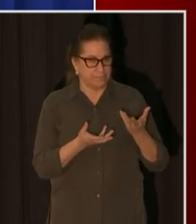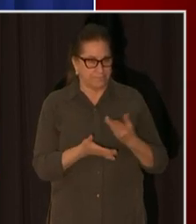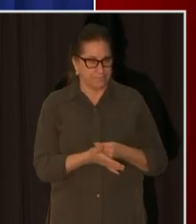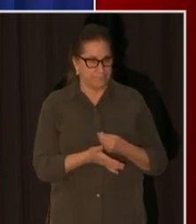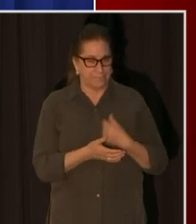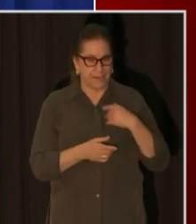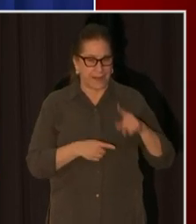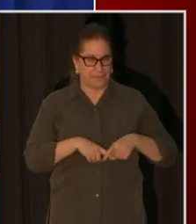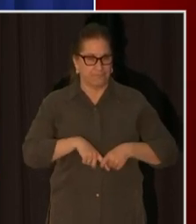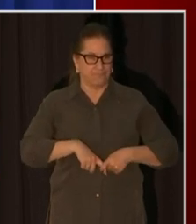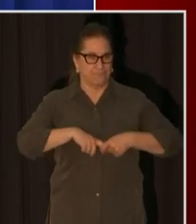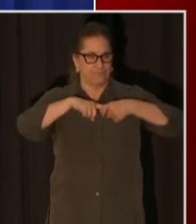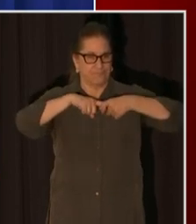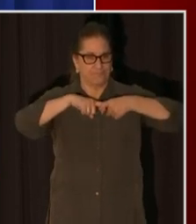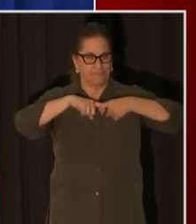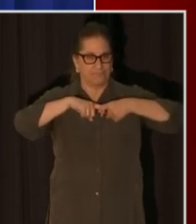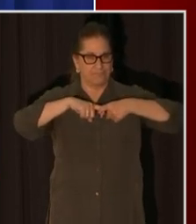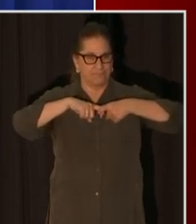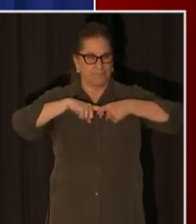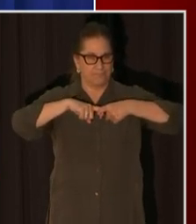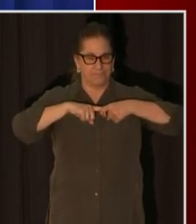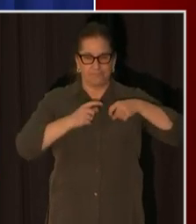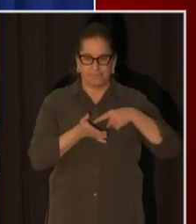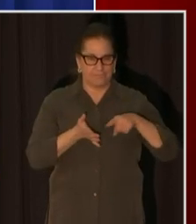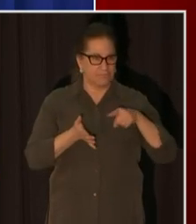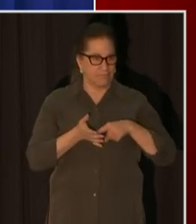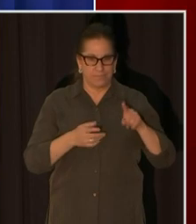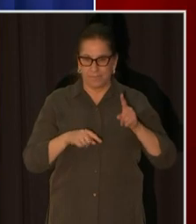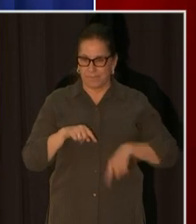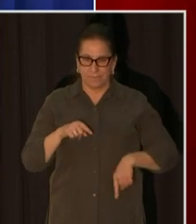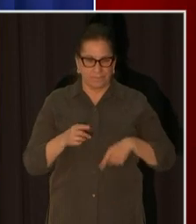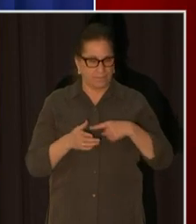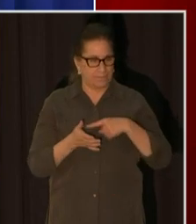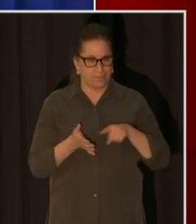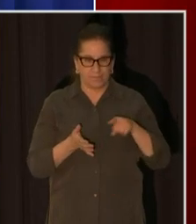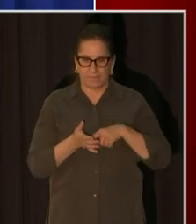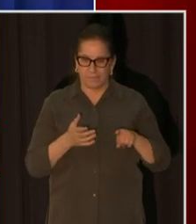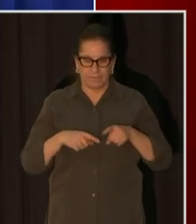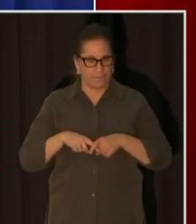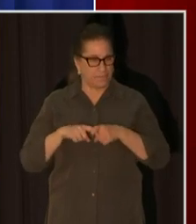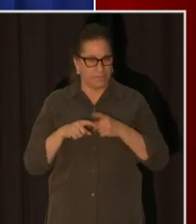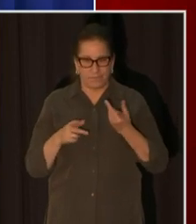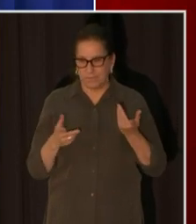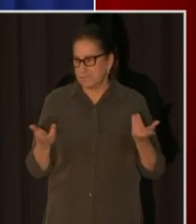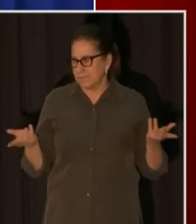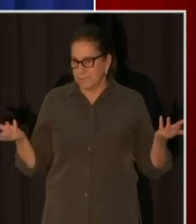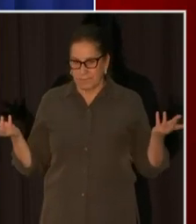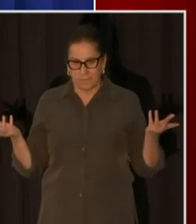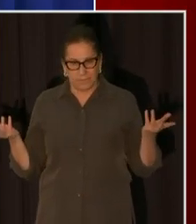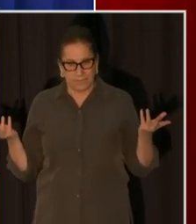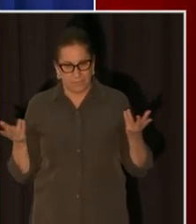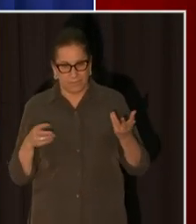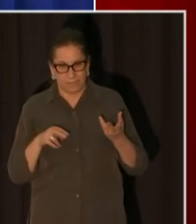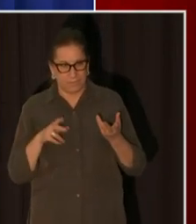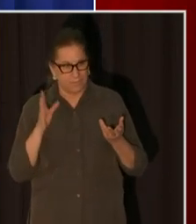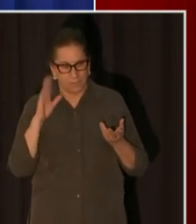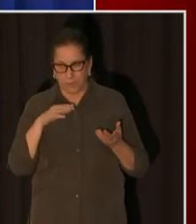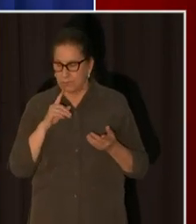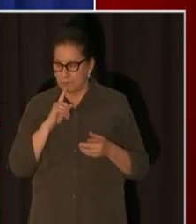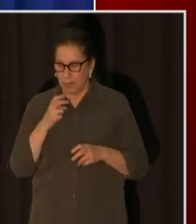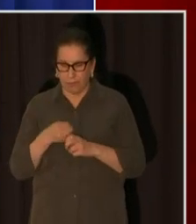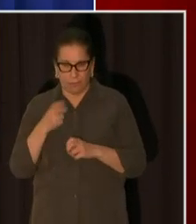to look for use in the district. Okay, beyond that, go to that recent health.